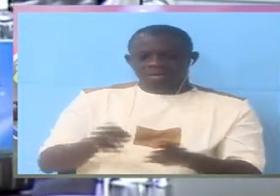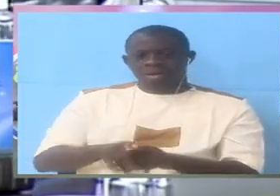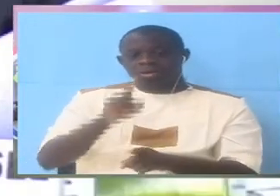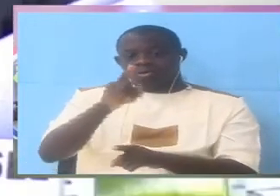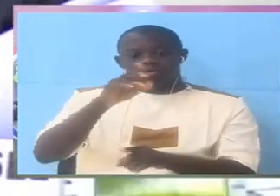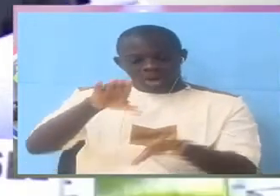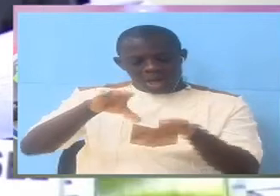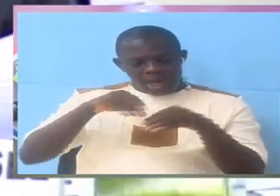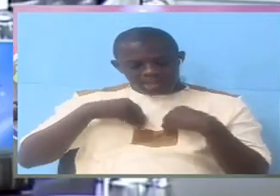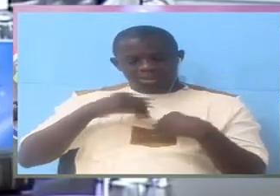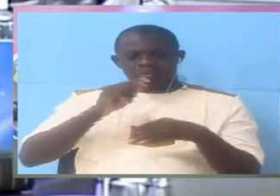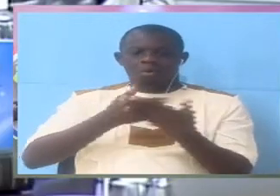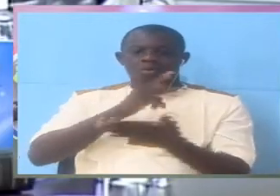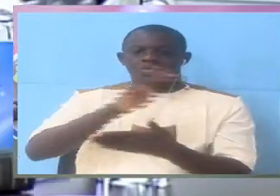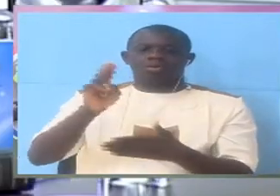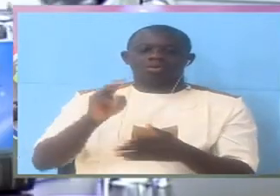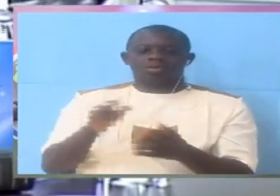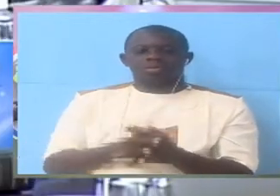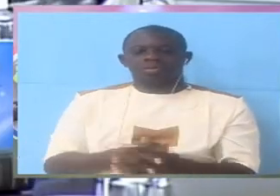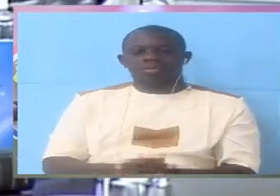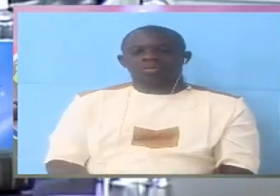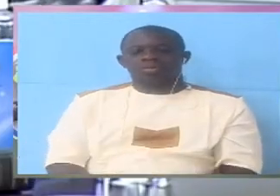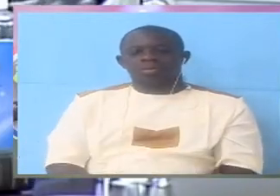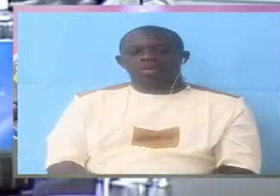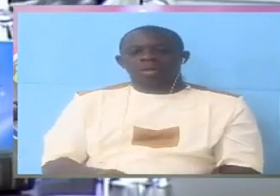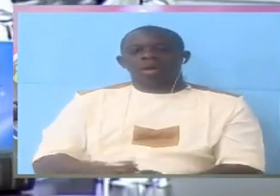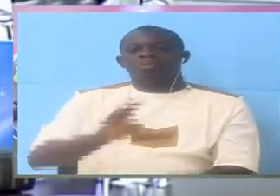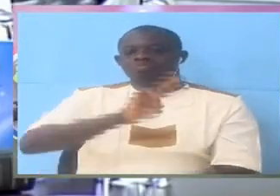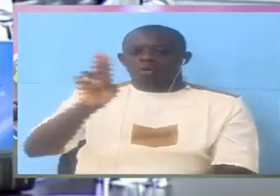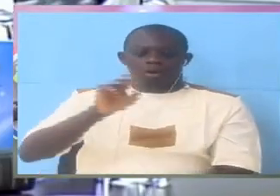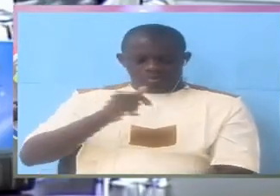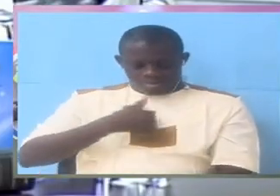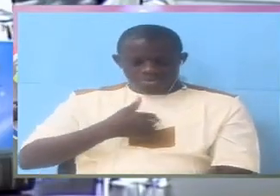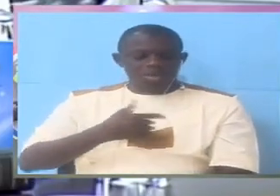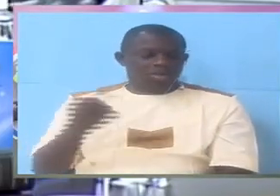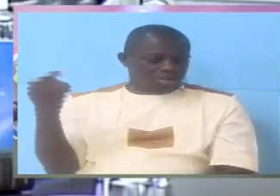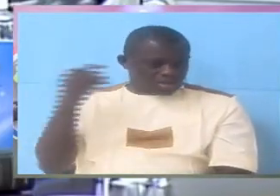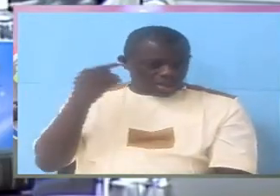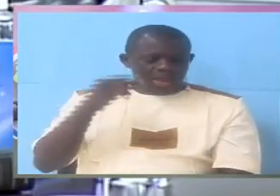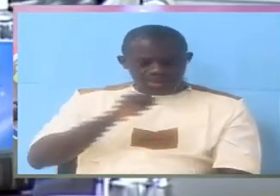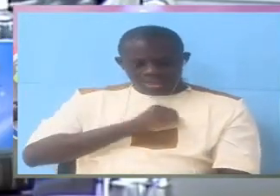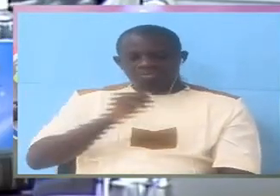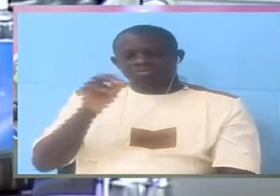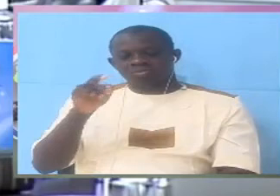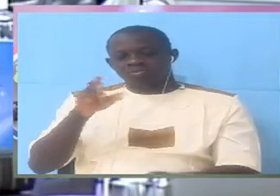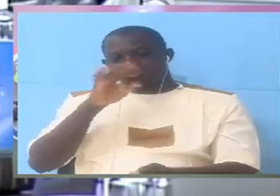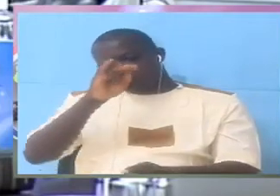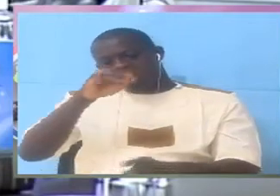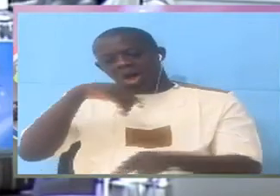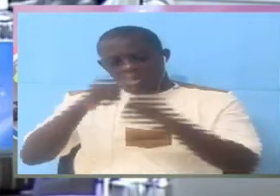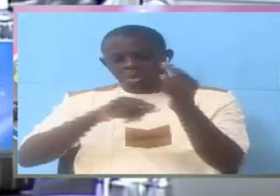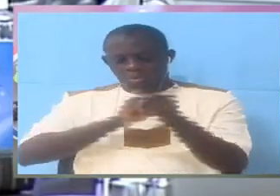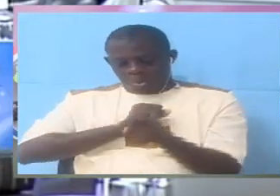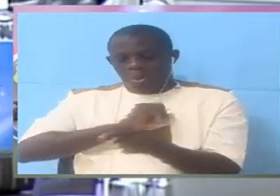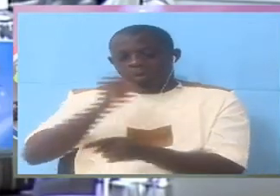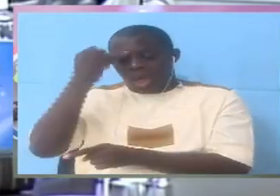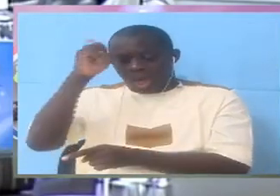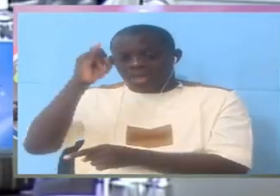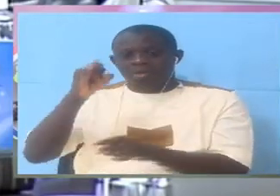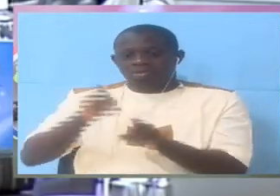agree with that? No. I heard you reading what he said. That's his opinion. I cannot say, yeah, I agree or I don't agree.